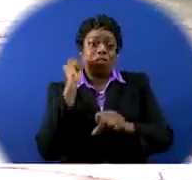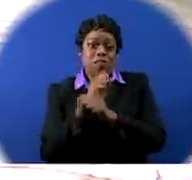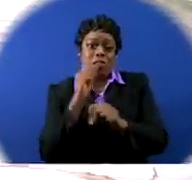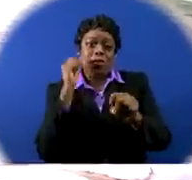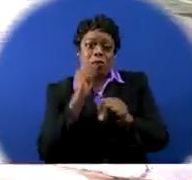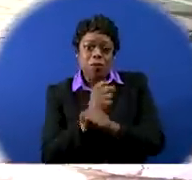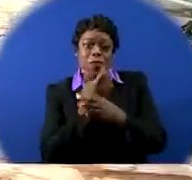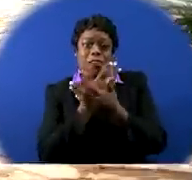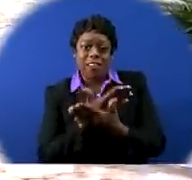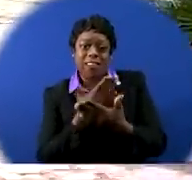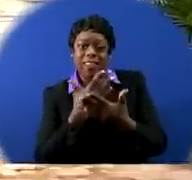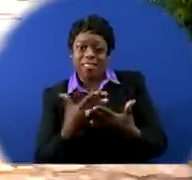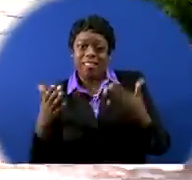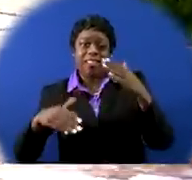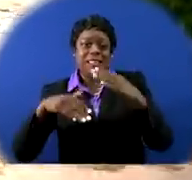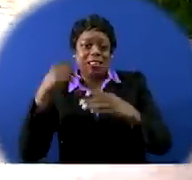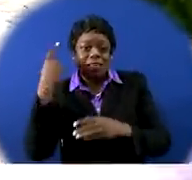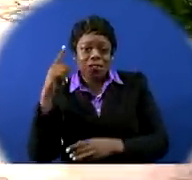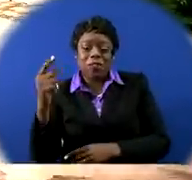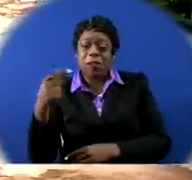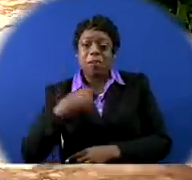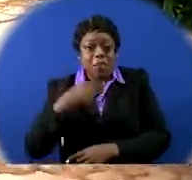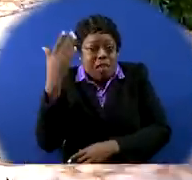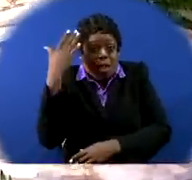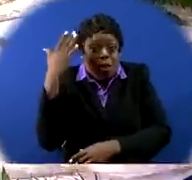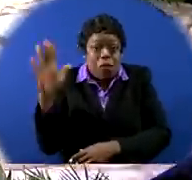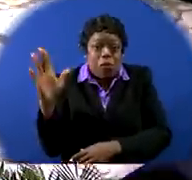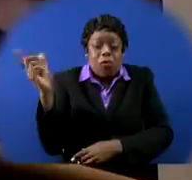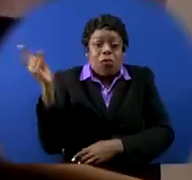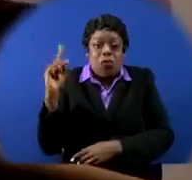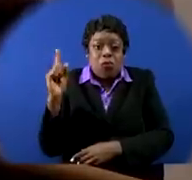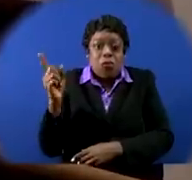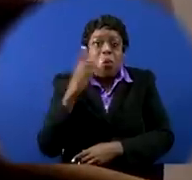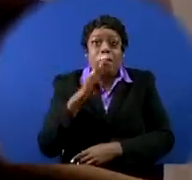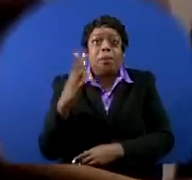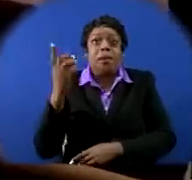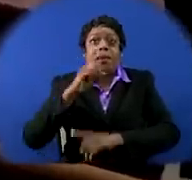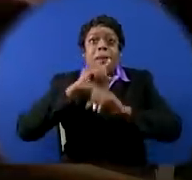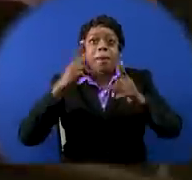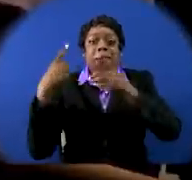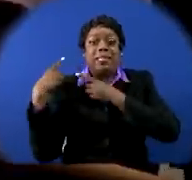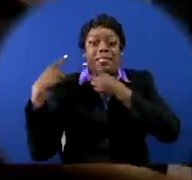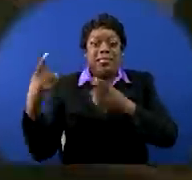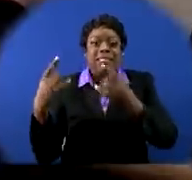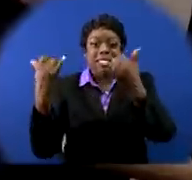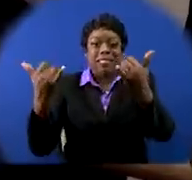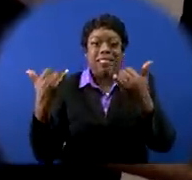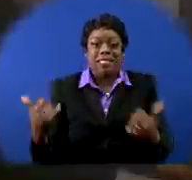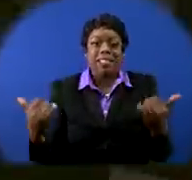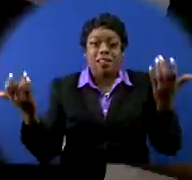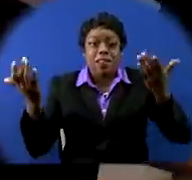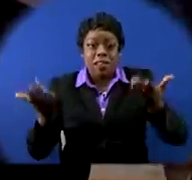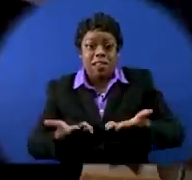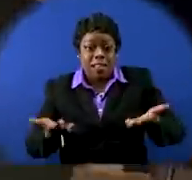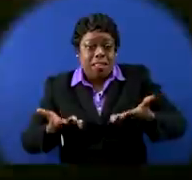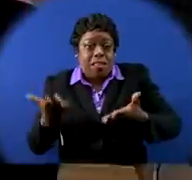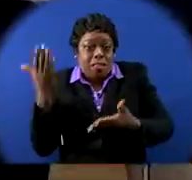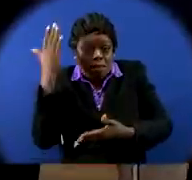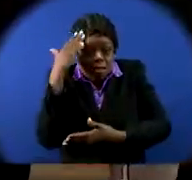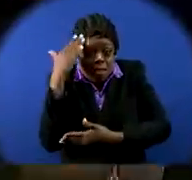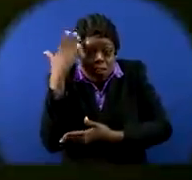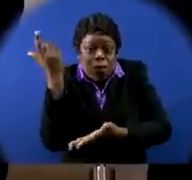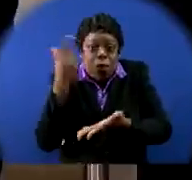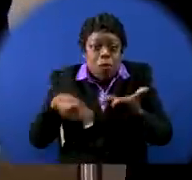things out, I don't know where I would be. But since I'm here, and since I know what I